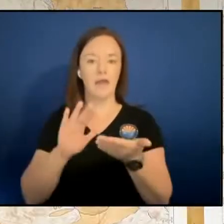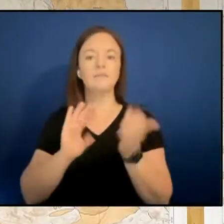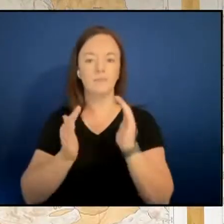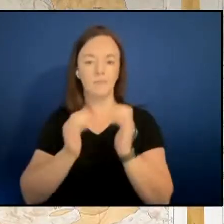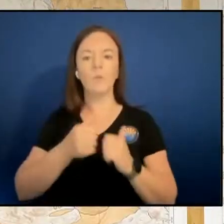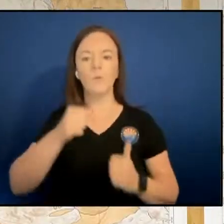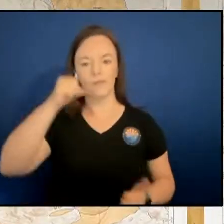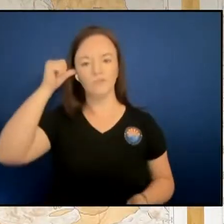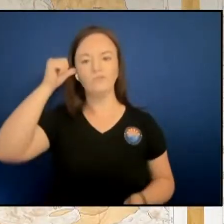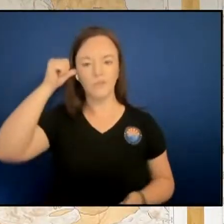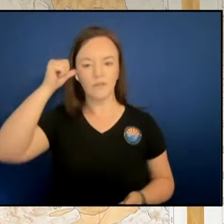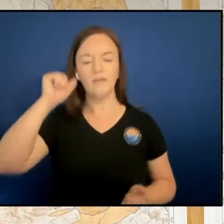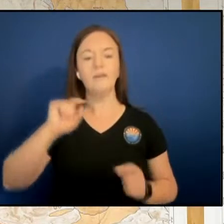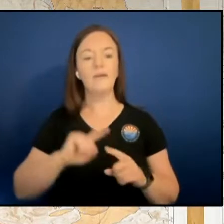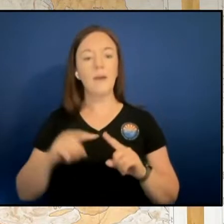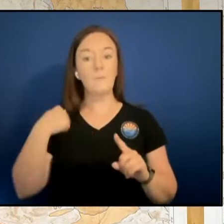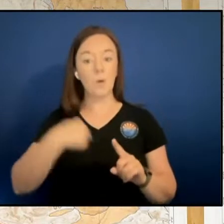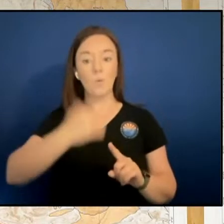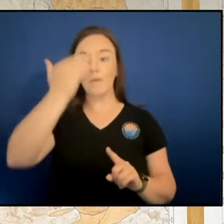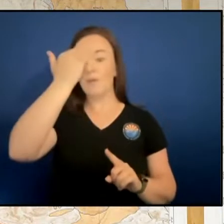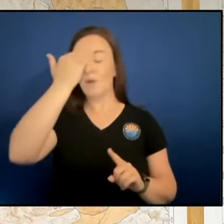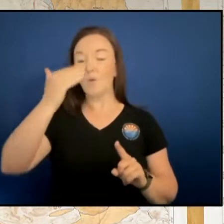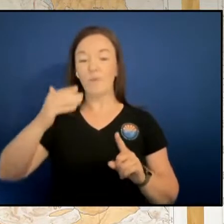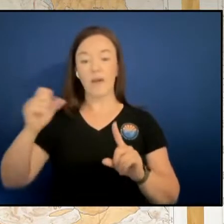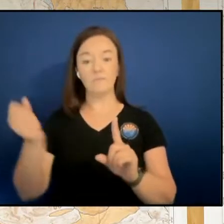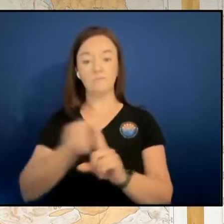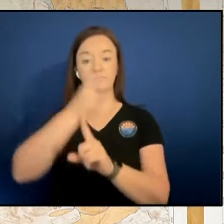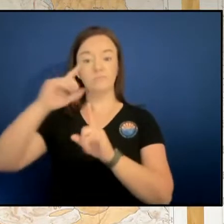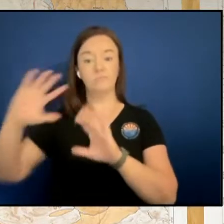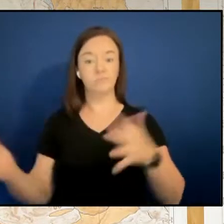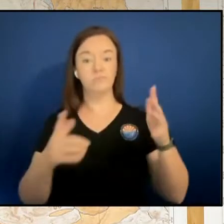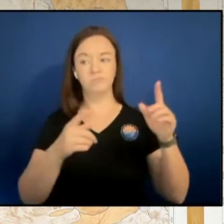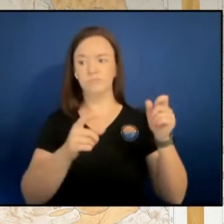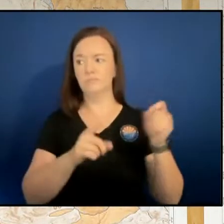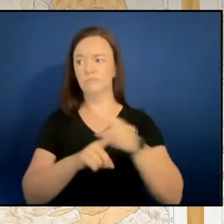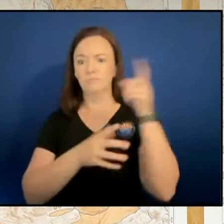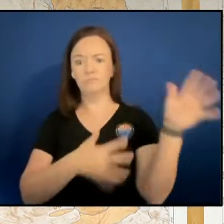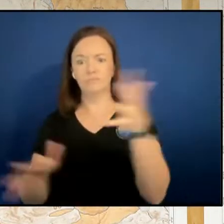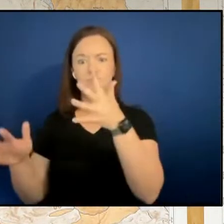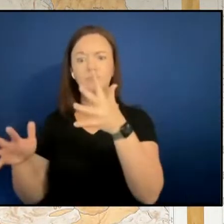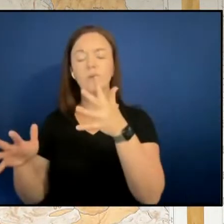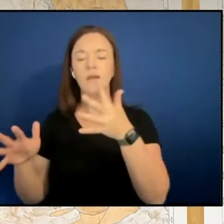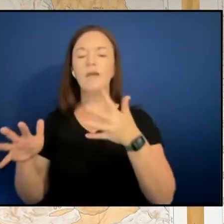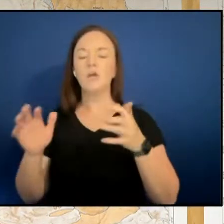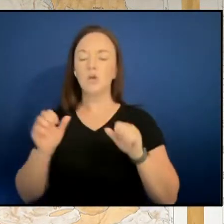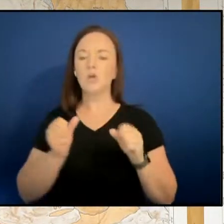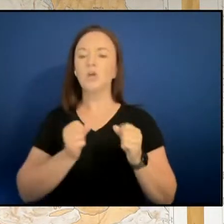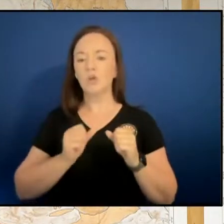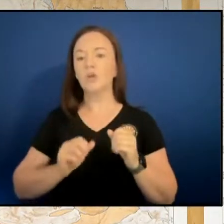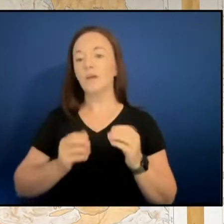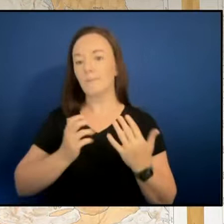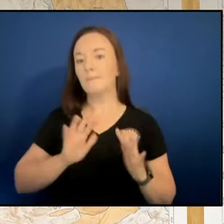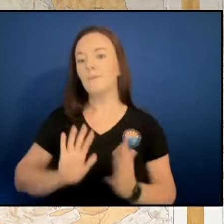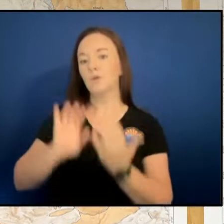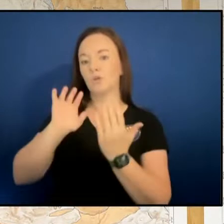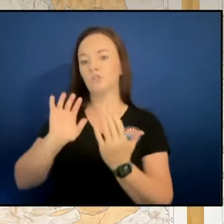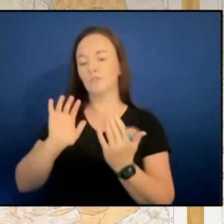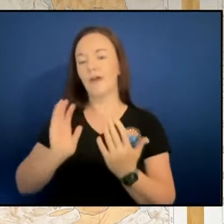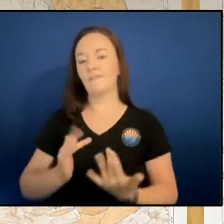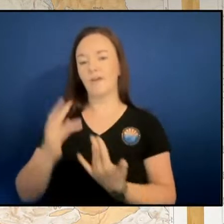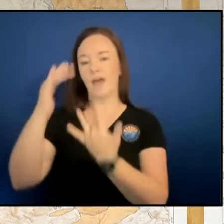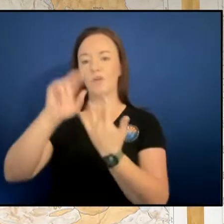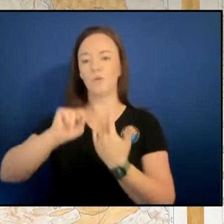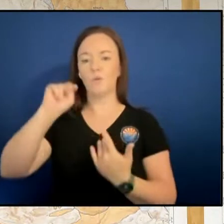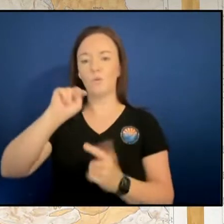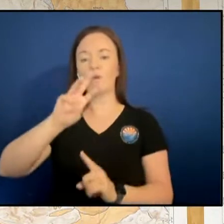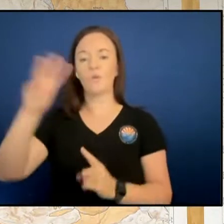We also know that outflow winds, along with the general wind direction, are favorable to move the fire to the northwest. And